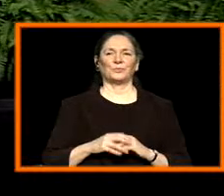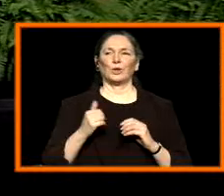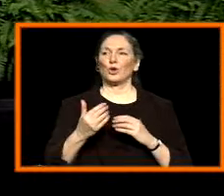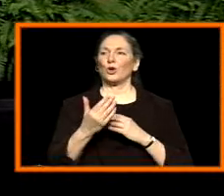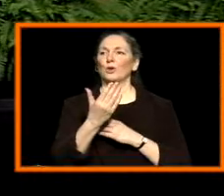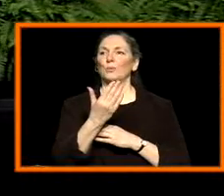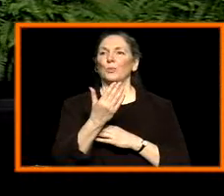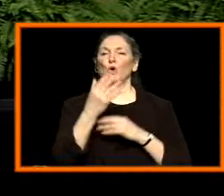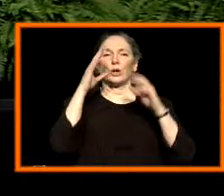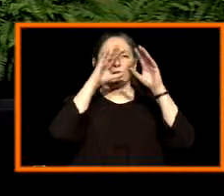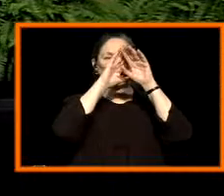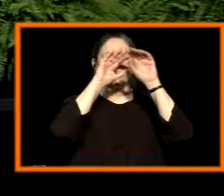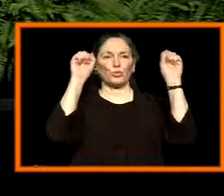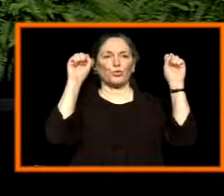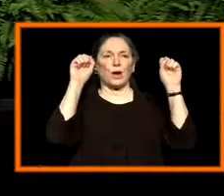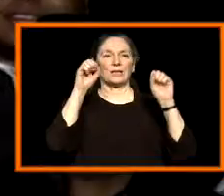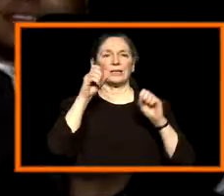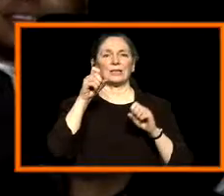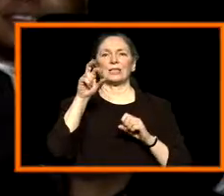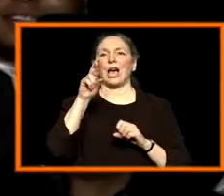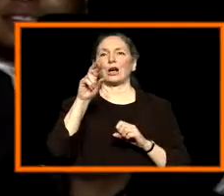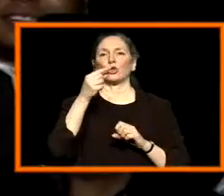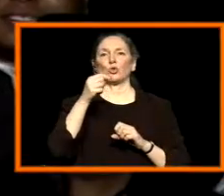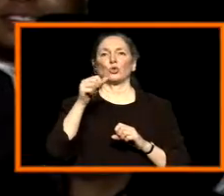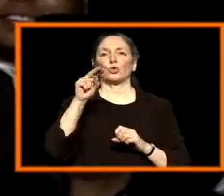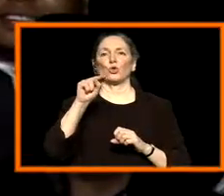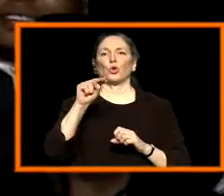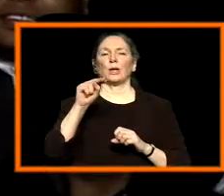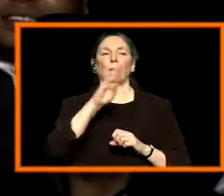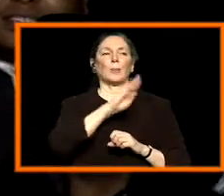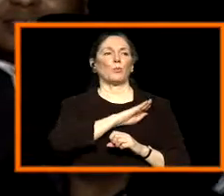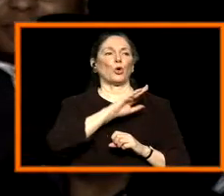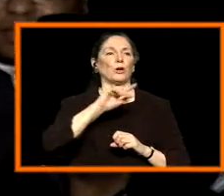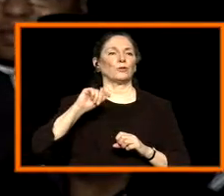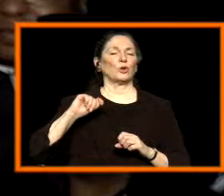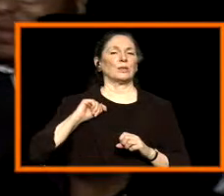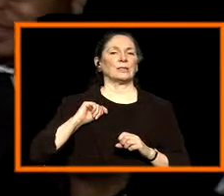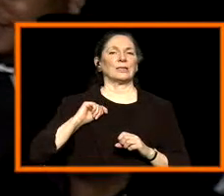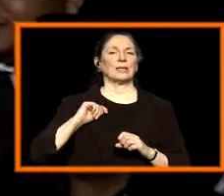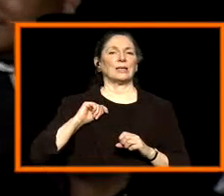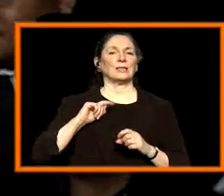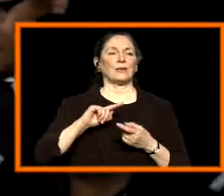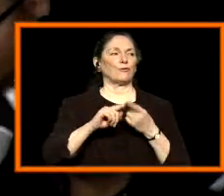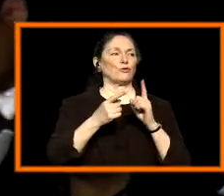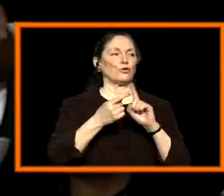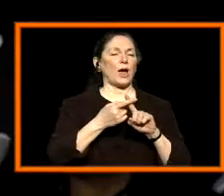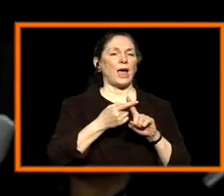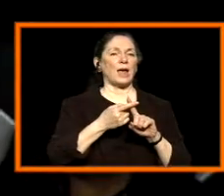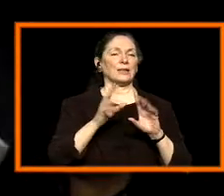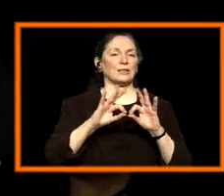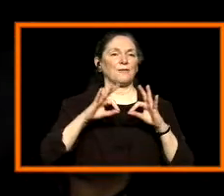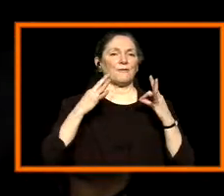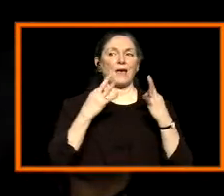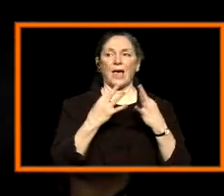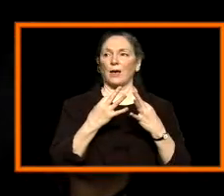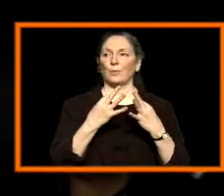Good morning to President Dr. Green, the Board of Trustees, friends and